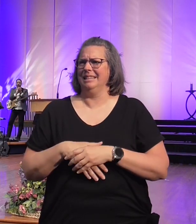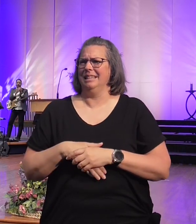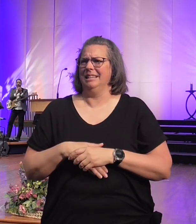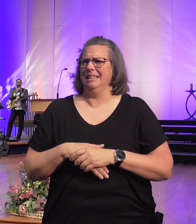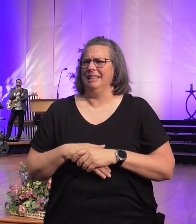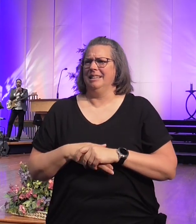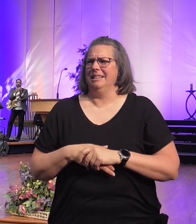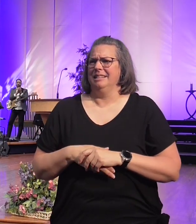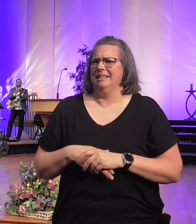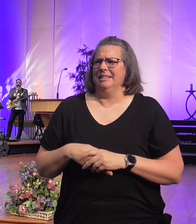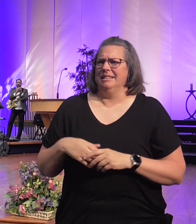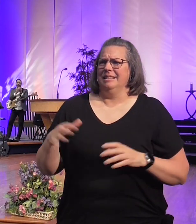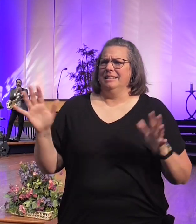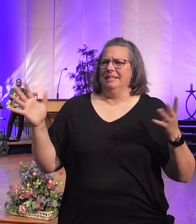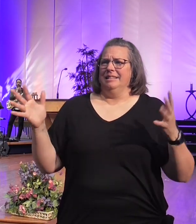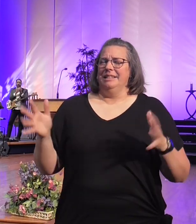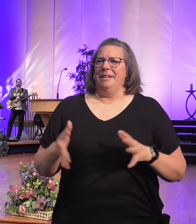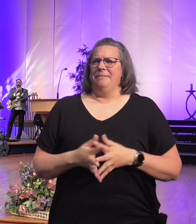Yeah.